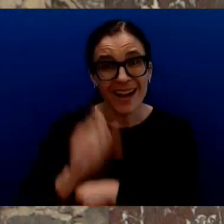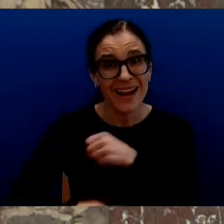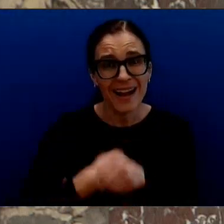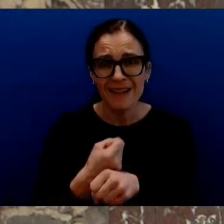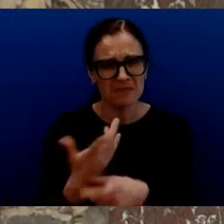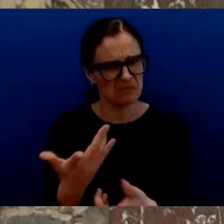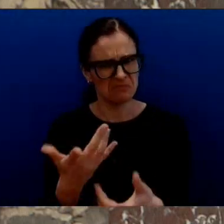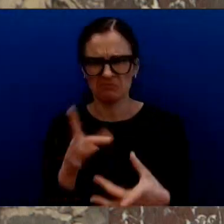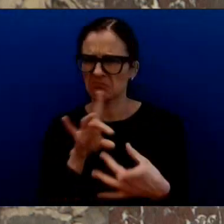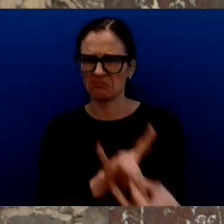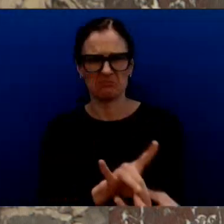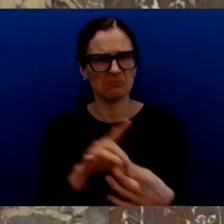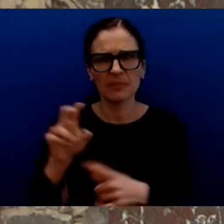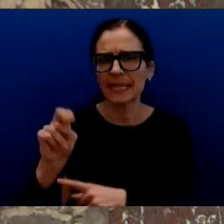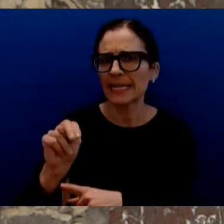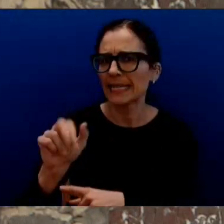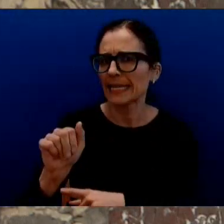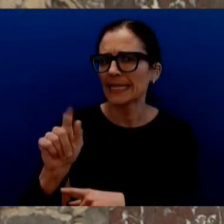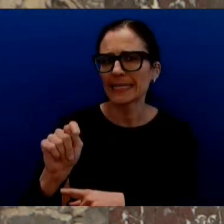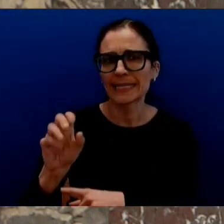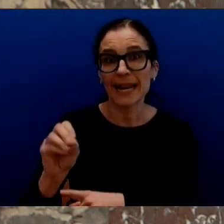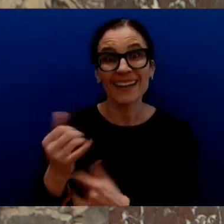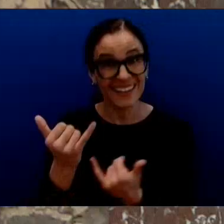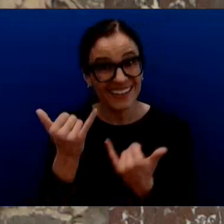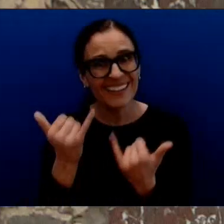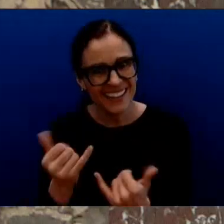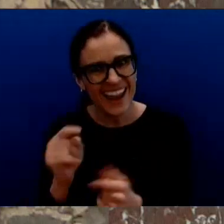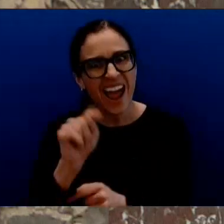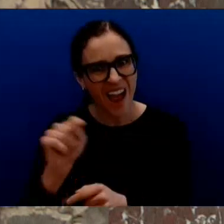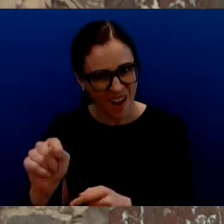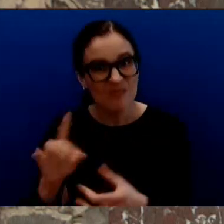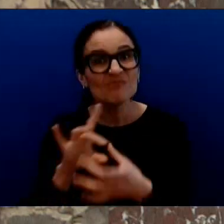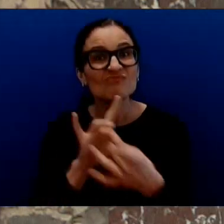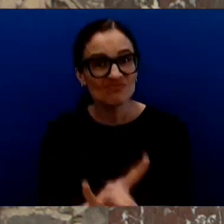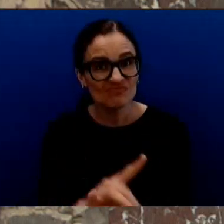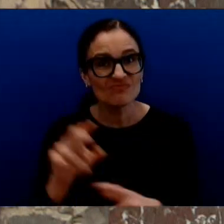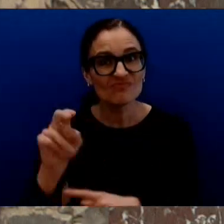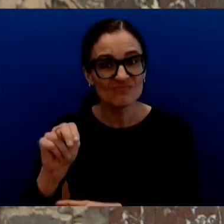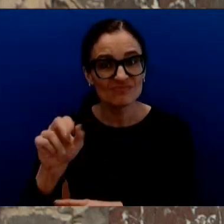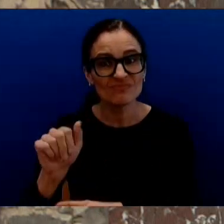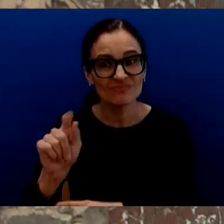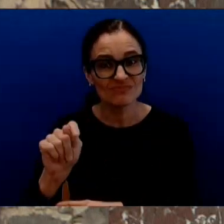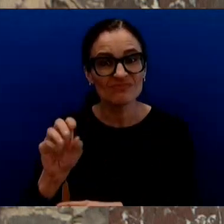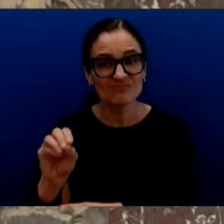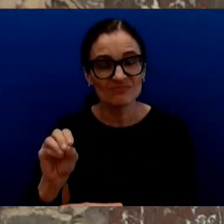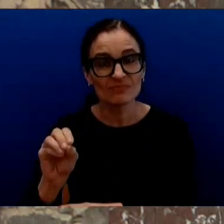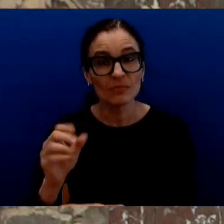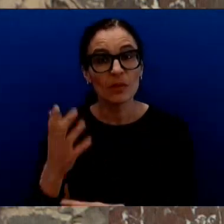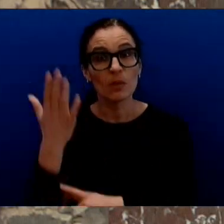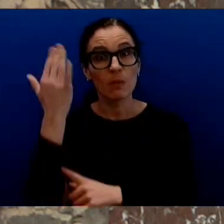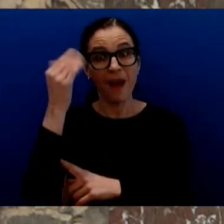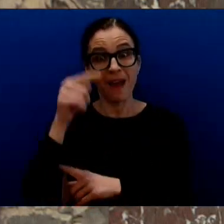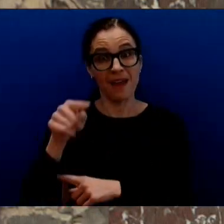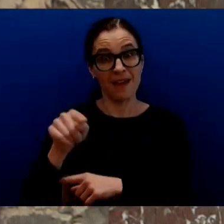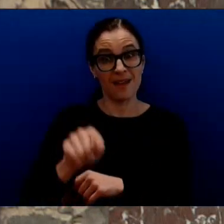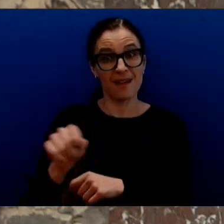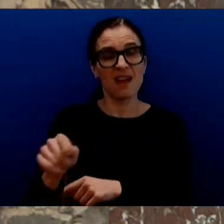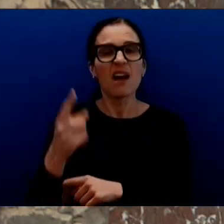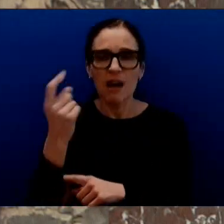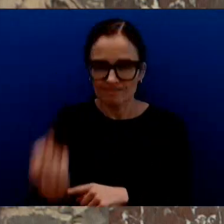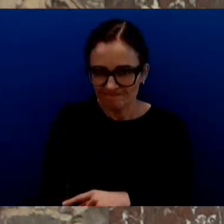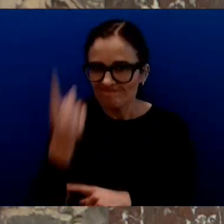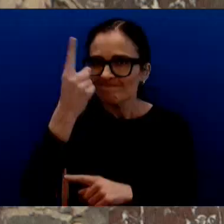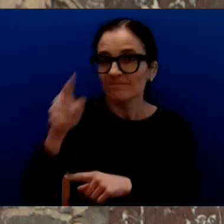joined NATO. The Swedes and the Finns understand that a threat to Ukraine is a threat to them. And a threat to